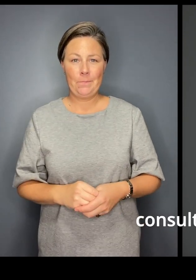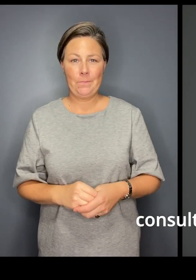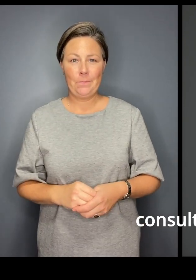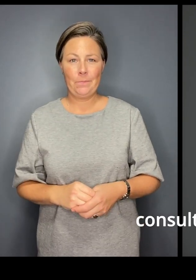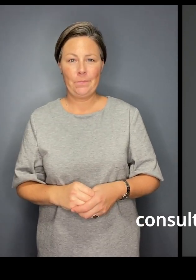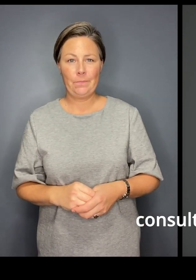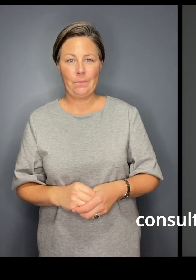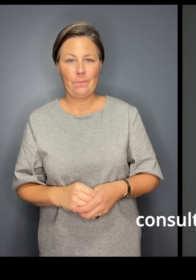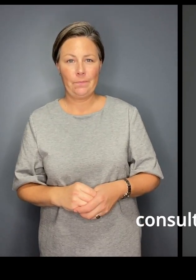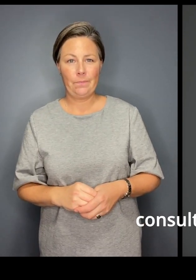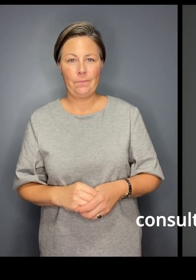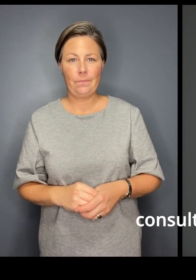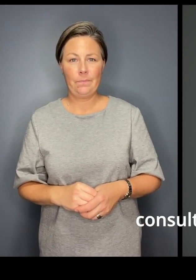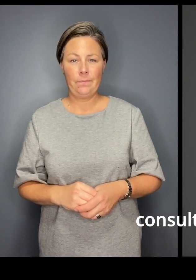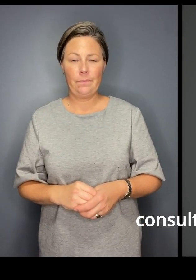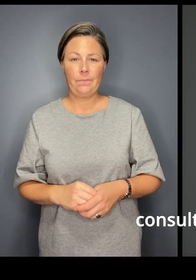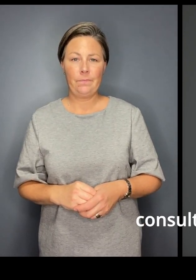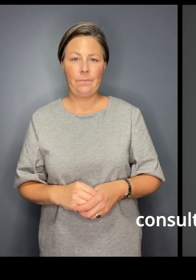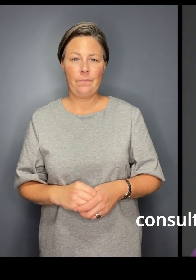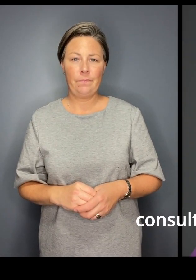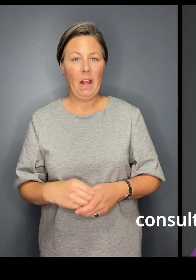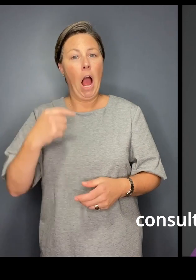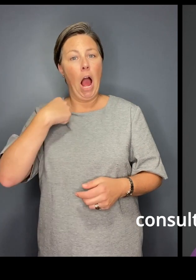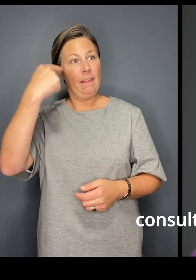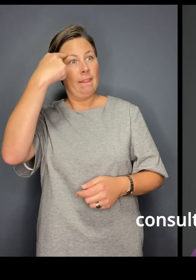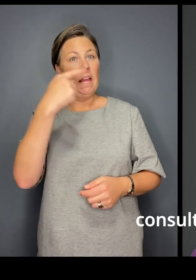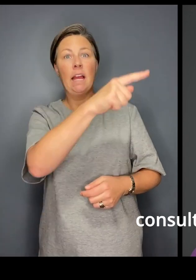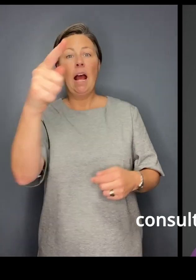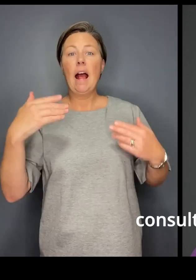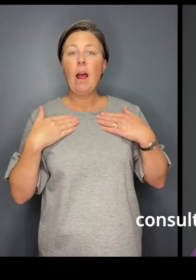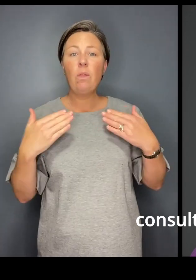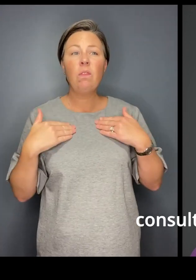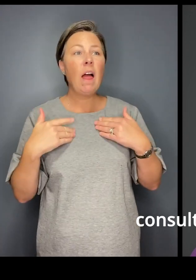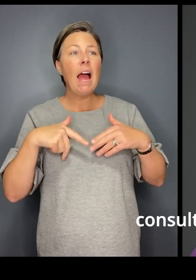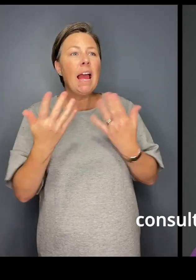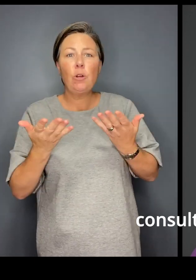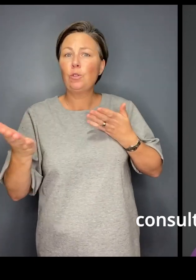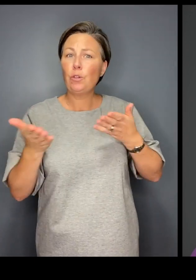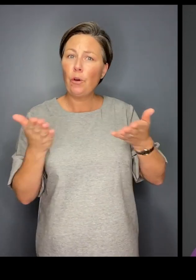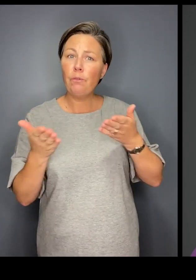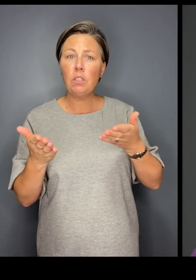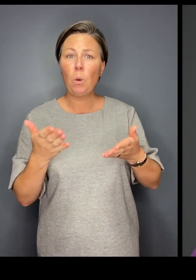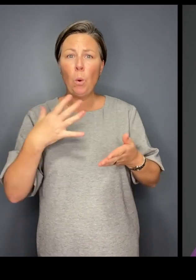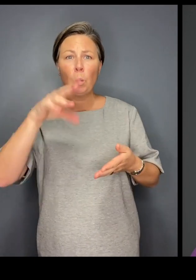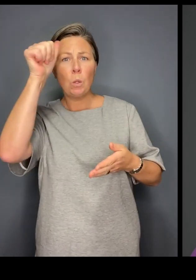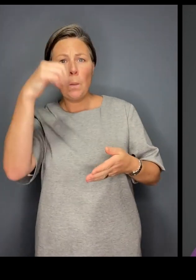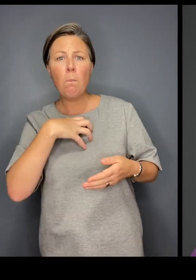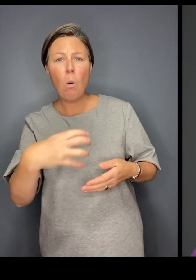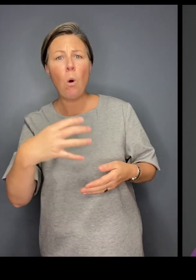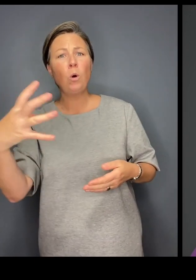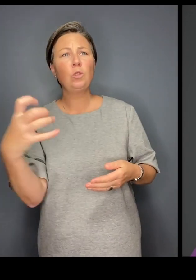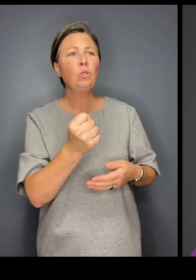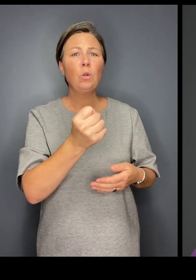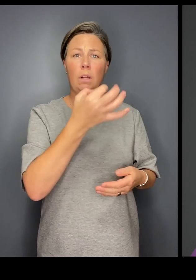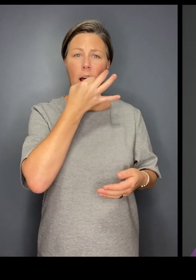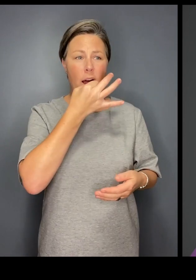consults with women with disability as